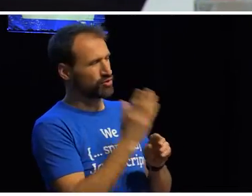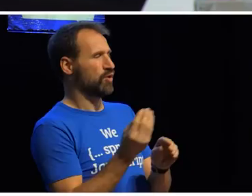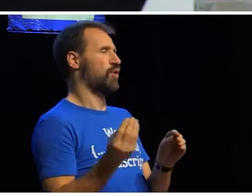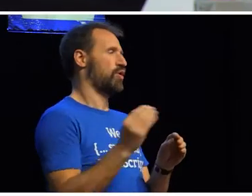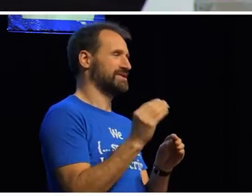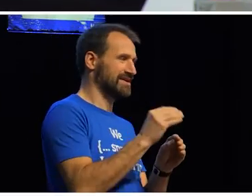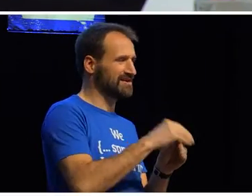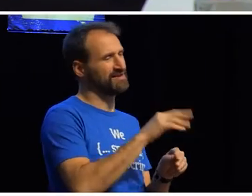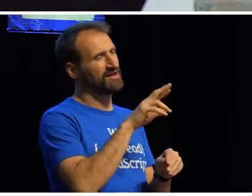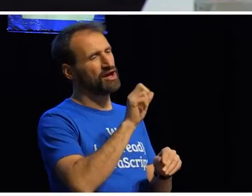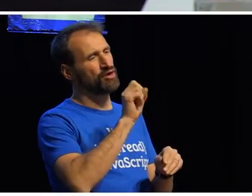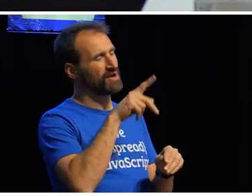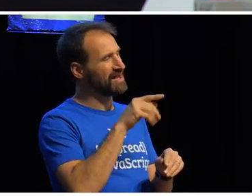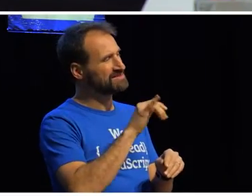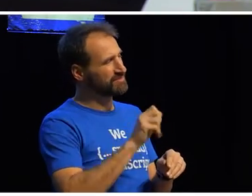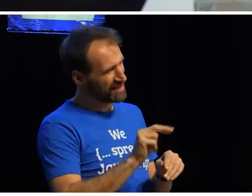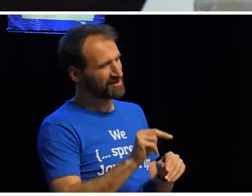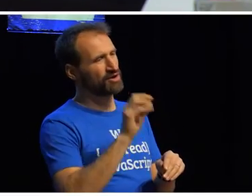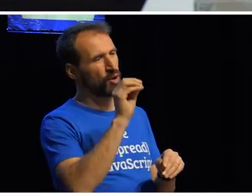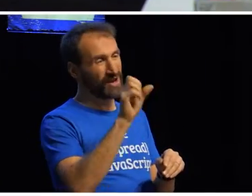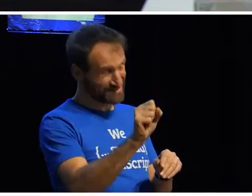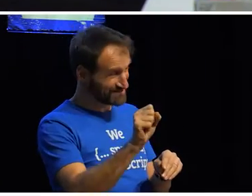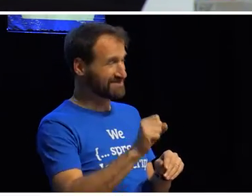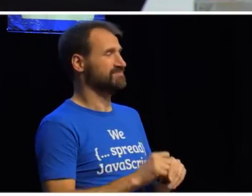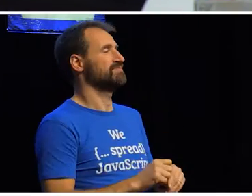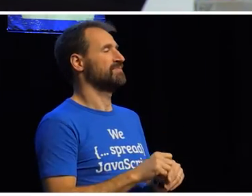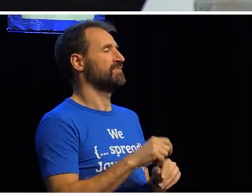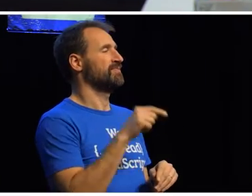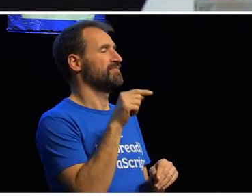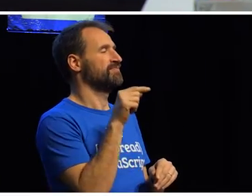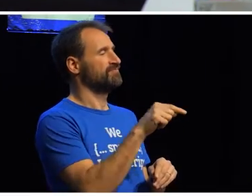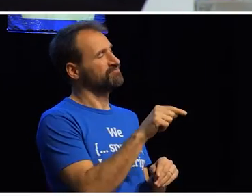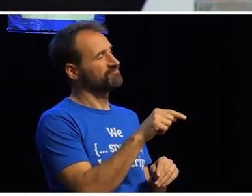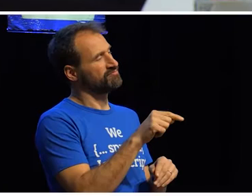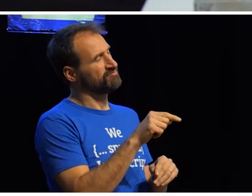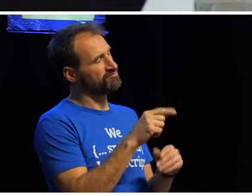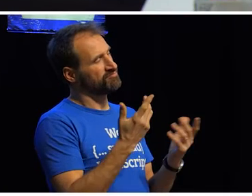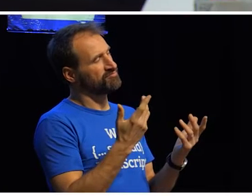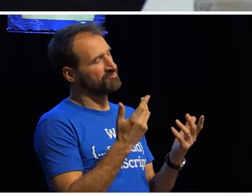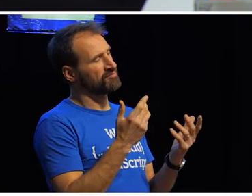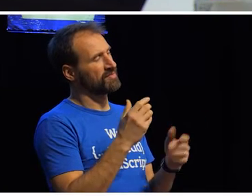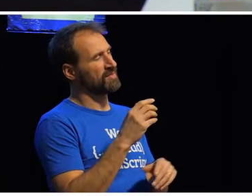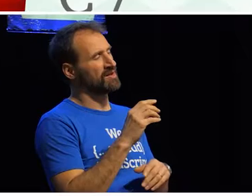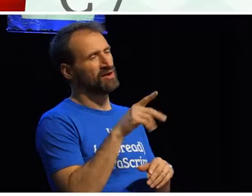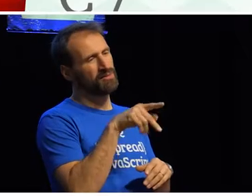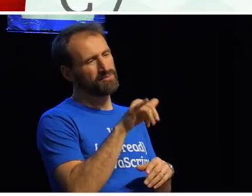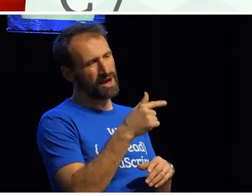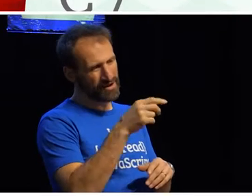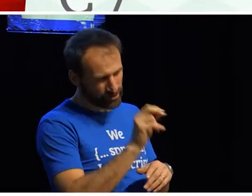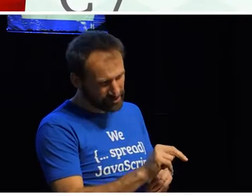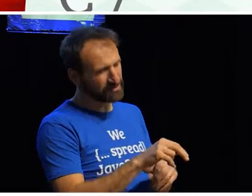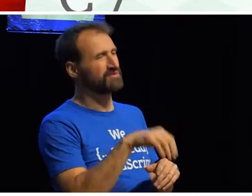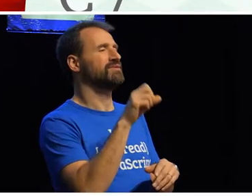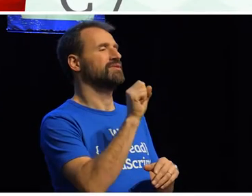Debian variants, actually. You get Python and Scratch for beginners,